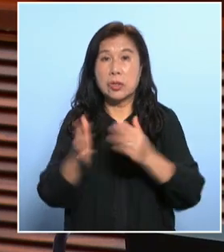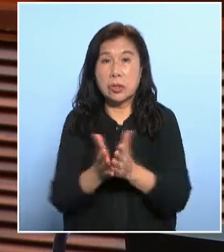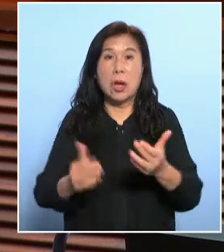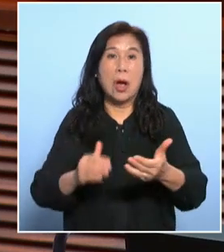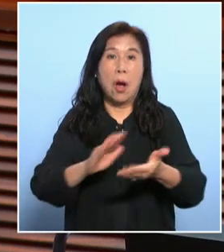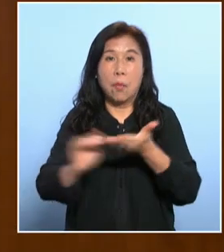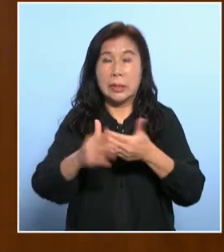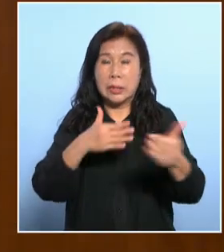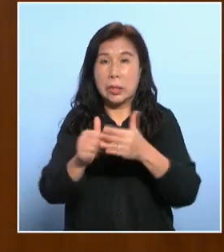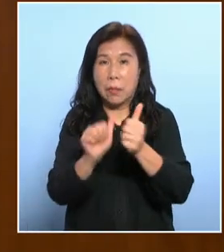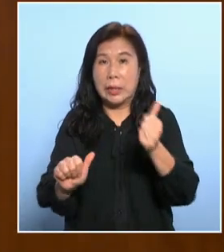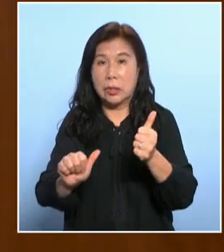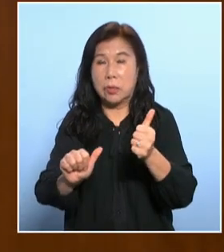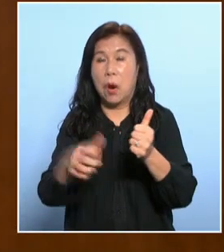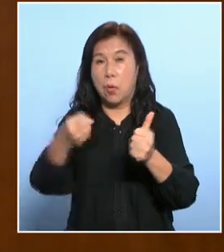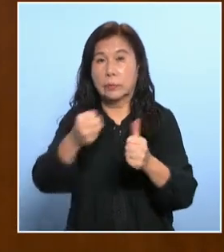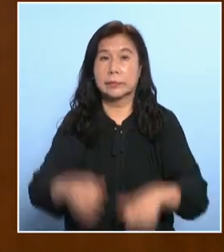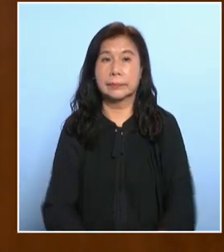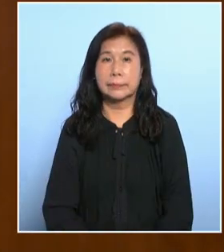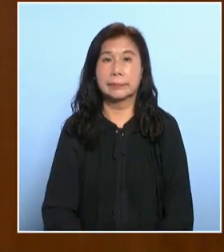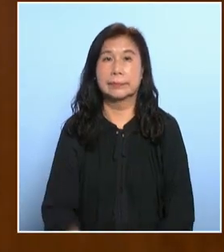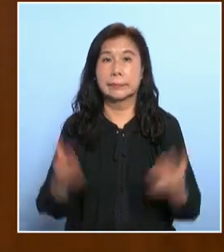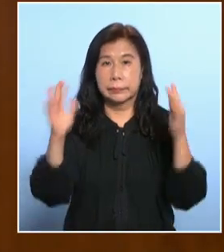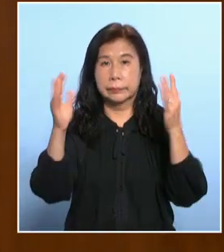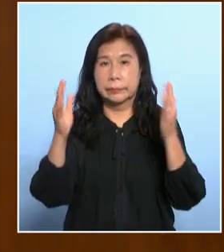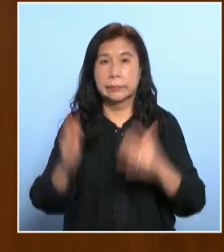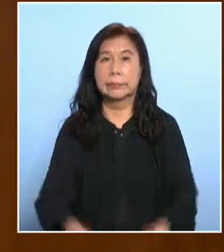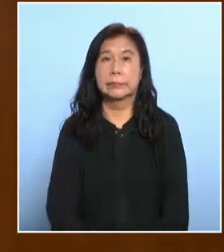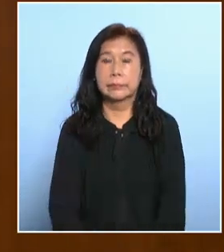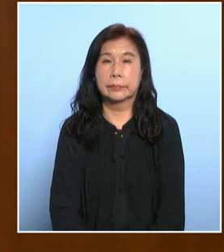the Panel on Health Services for the 2024 session.